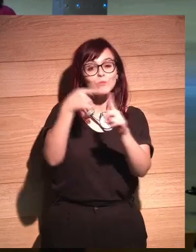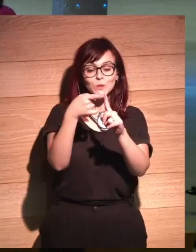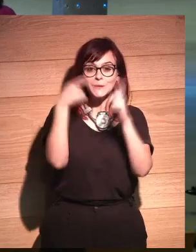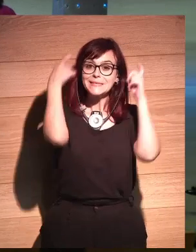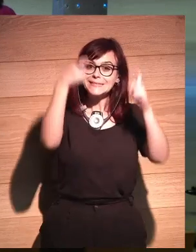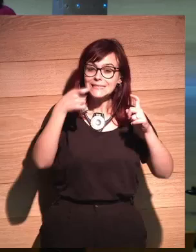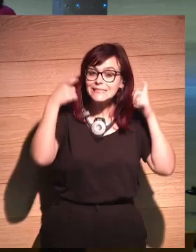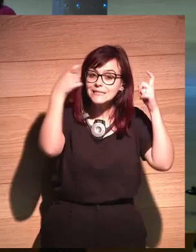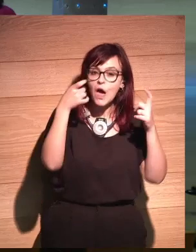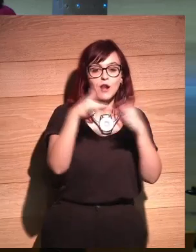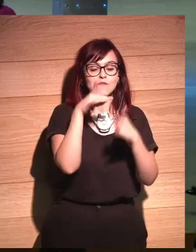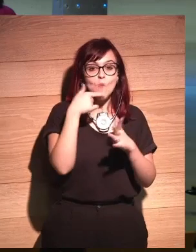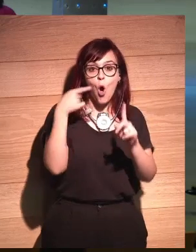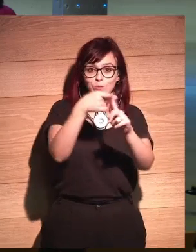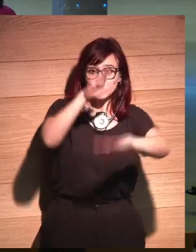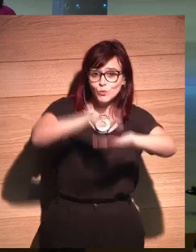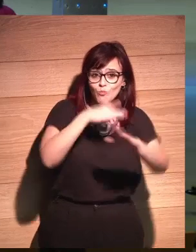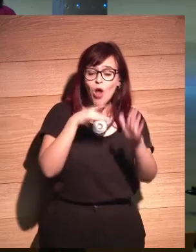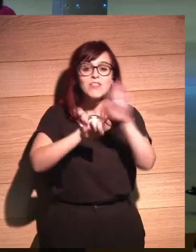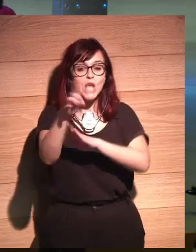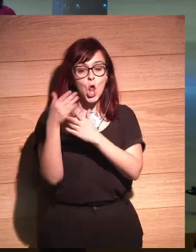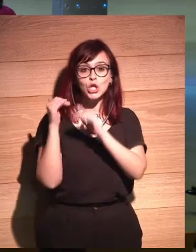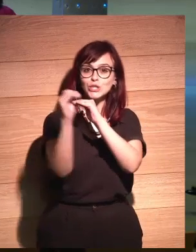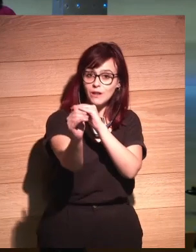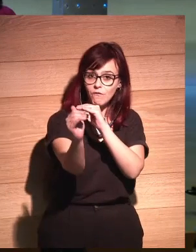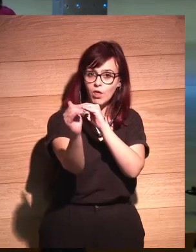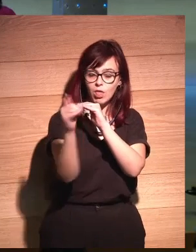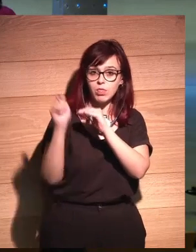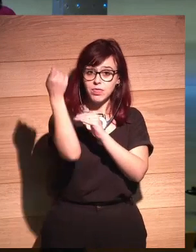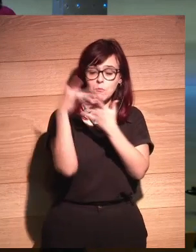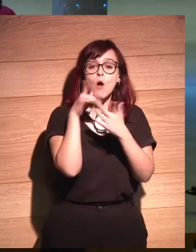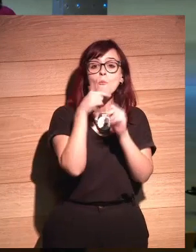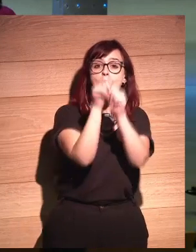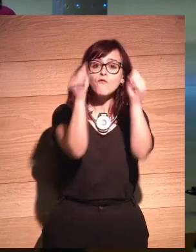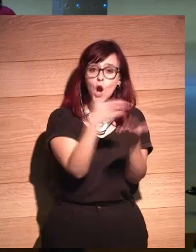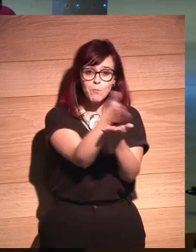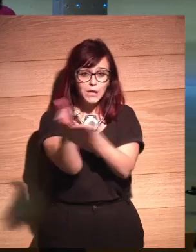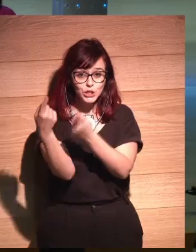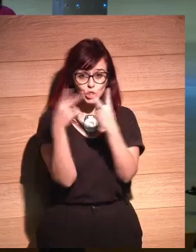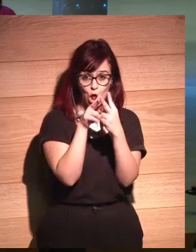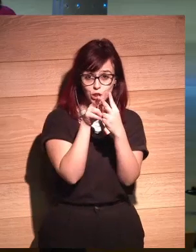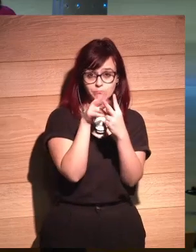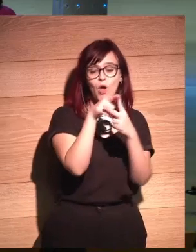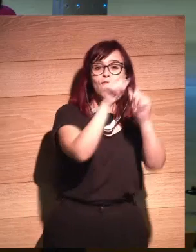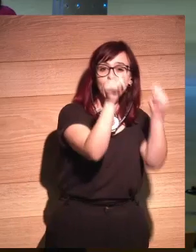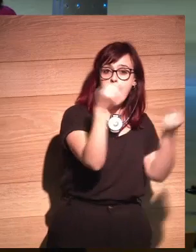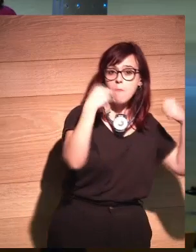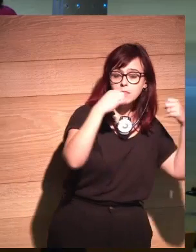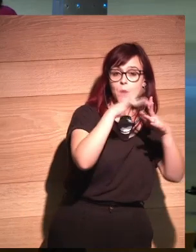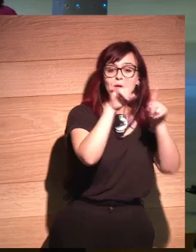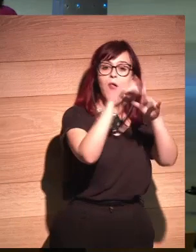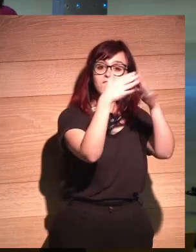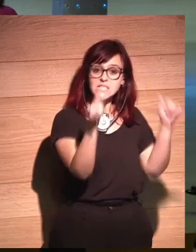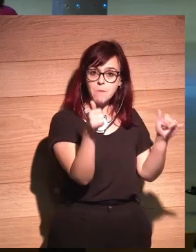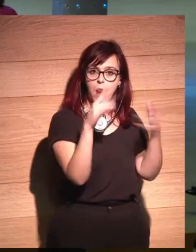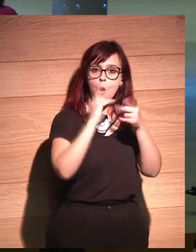there will be maybe two ways of looking into it. The one is the practical way that you develop your festival, about your products and